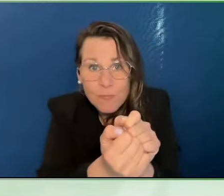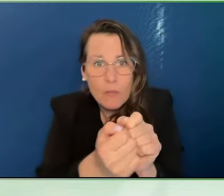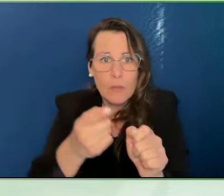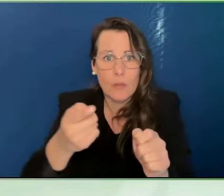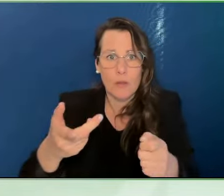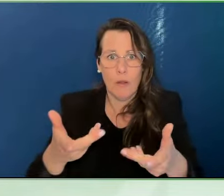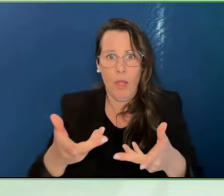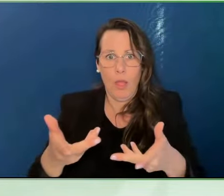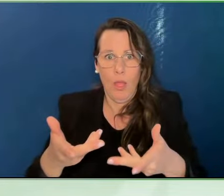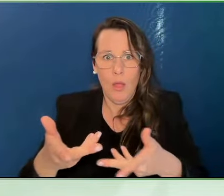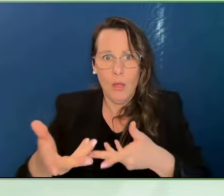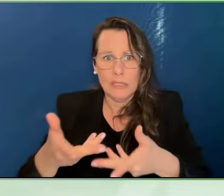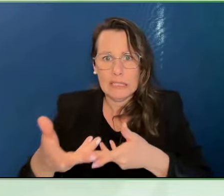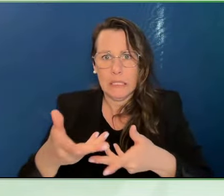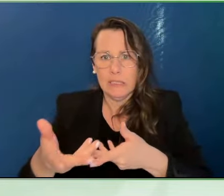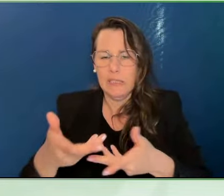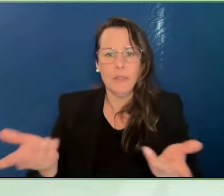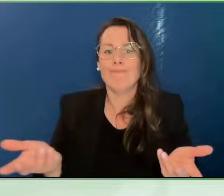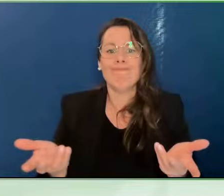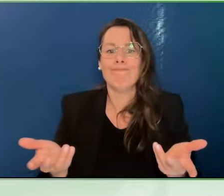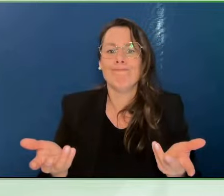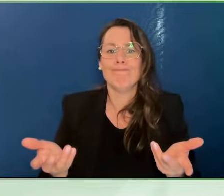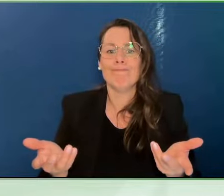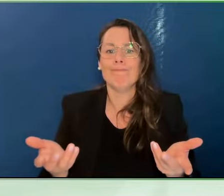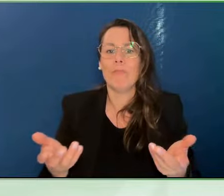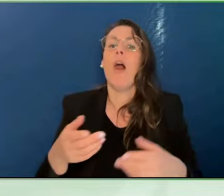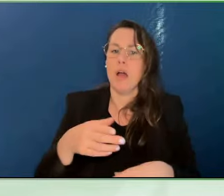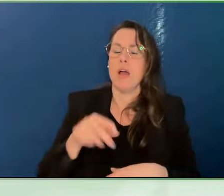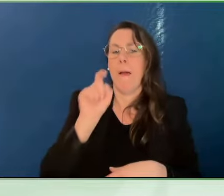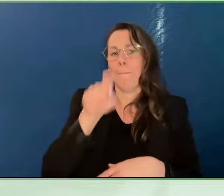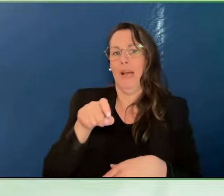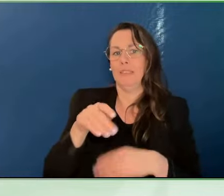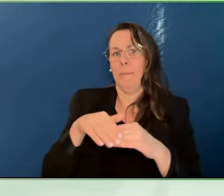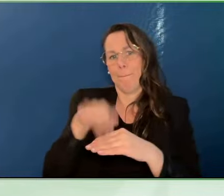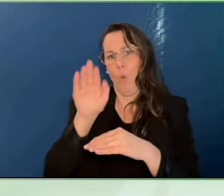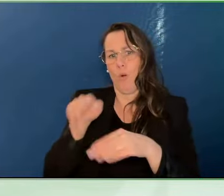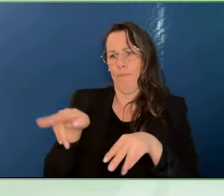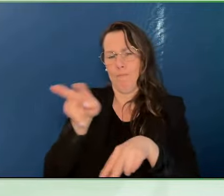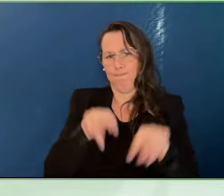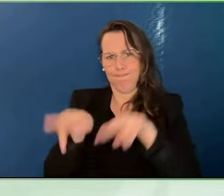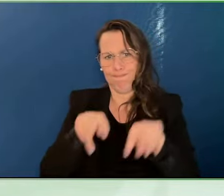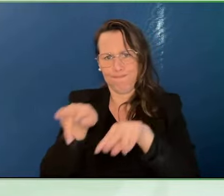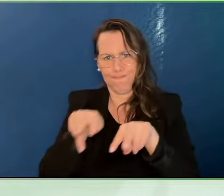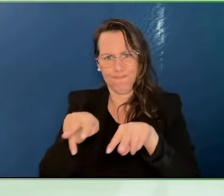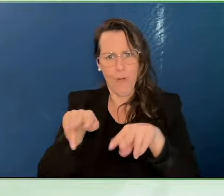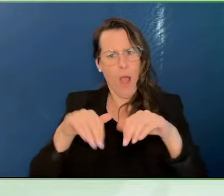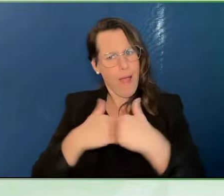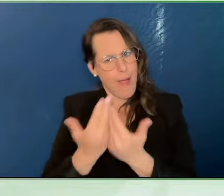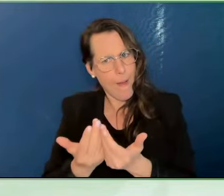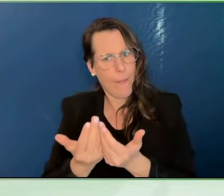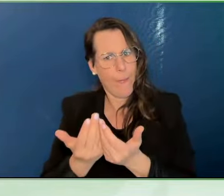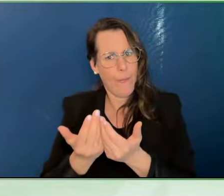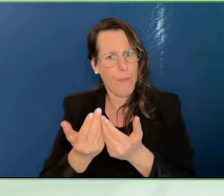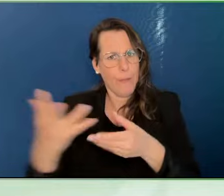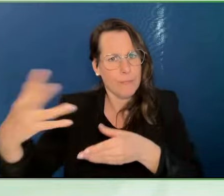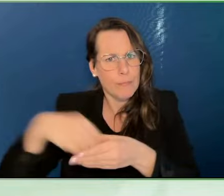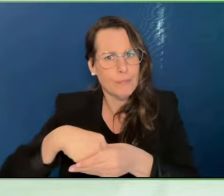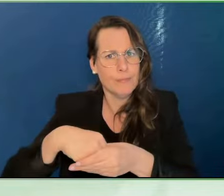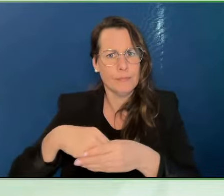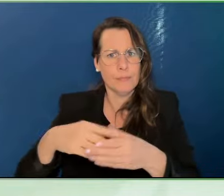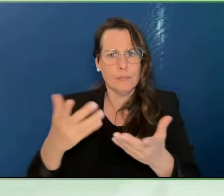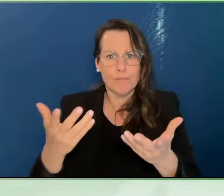you mentioned, this was really visible, and so many helping hands around, and really in an appropriate